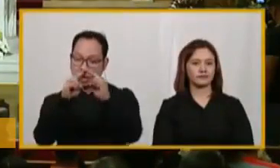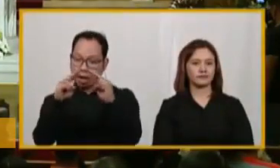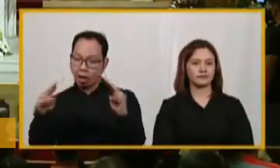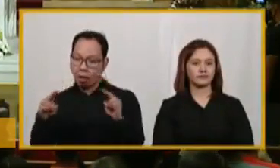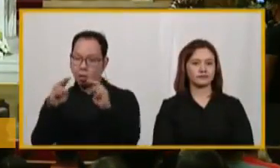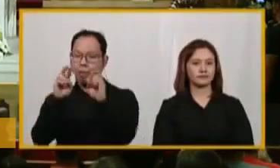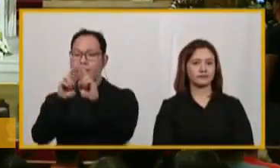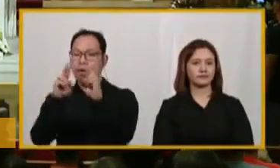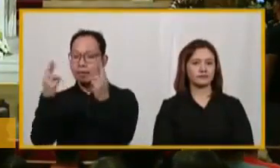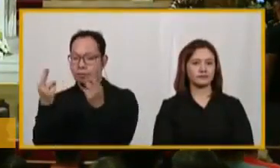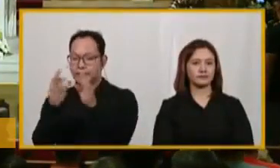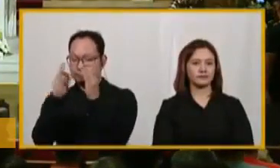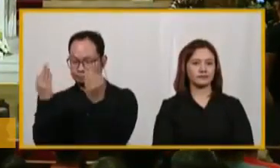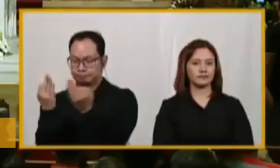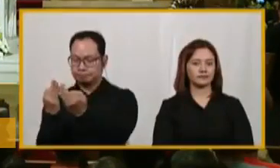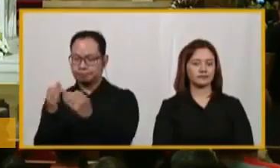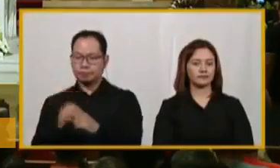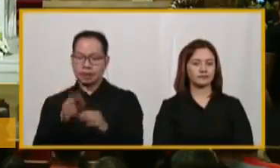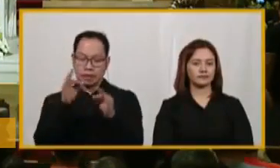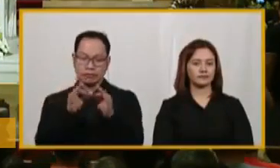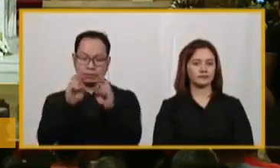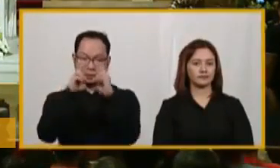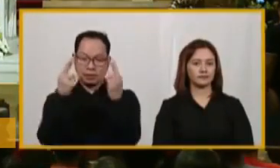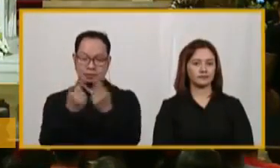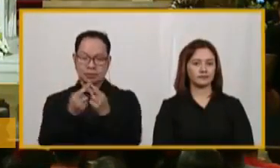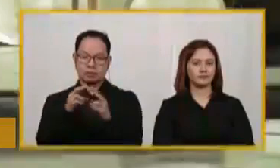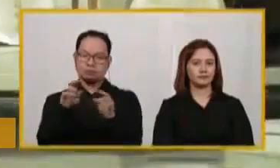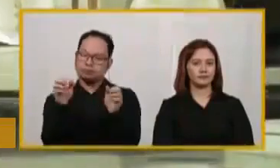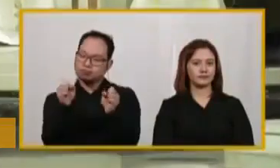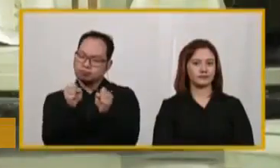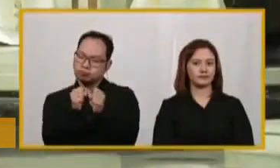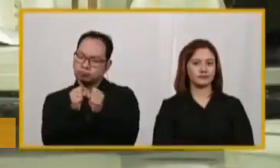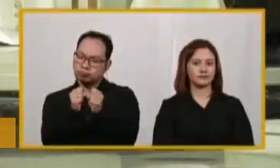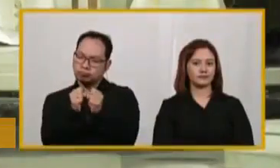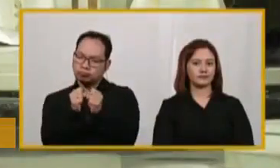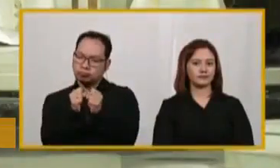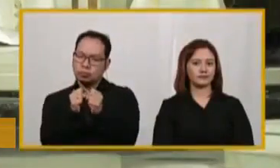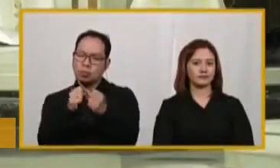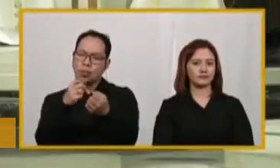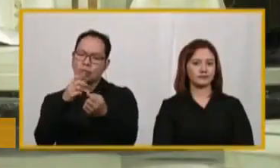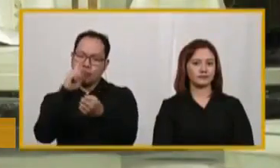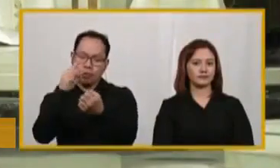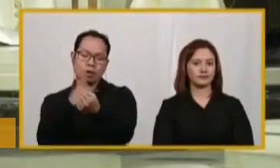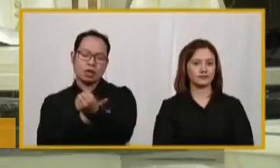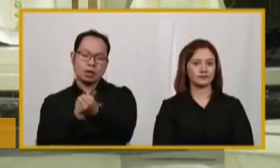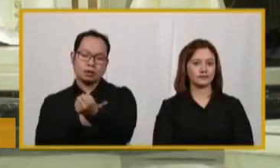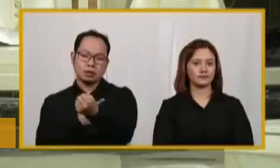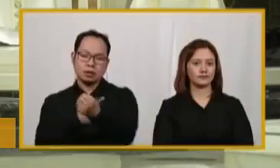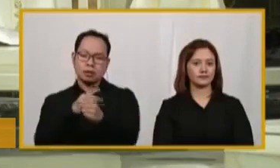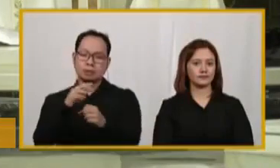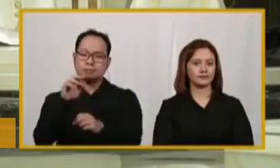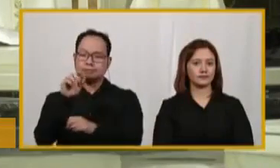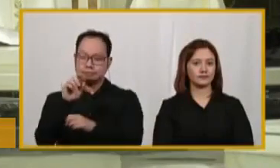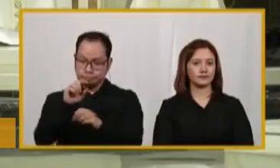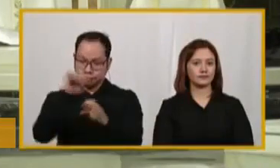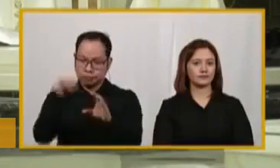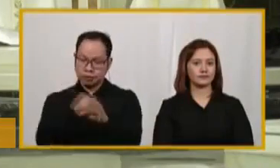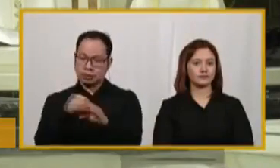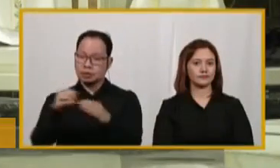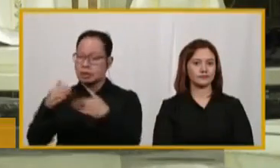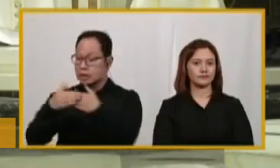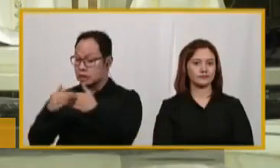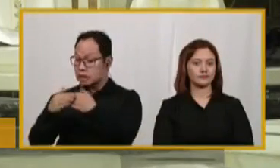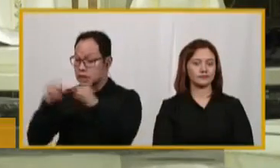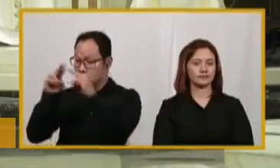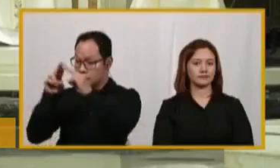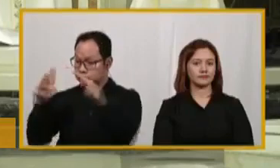household. If a family is too small for a whole lamb, it shall join the nearest